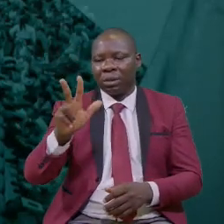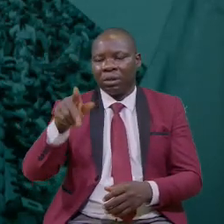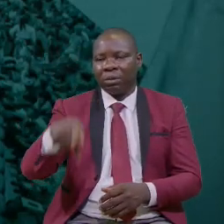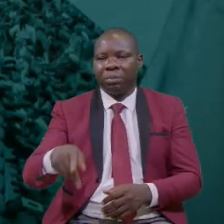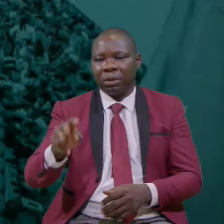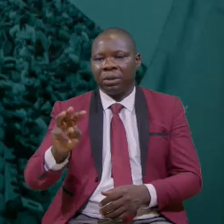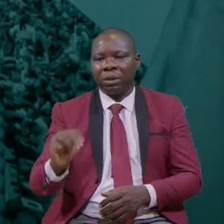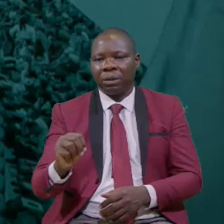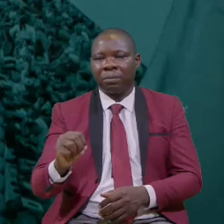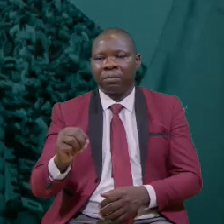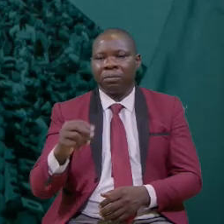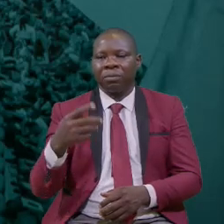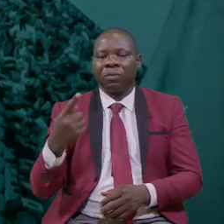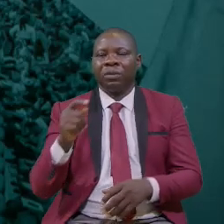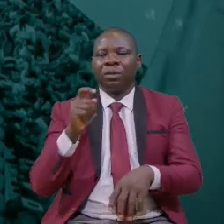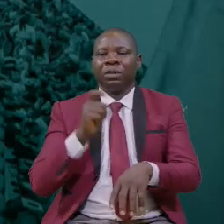behind this